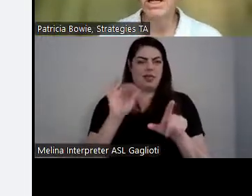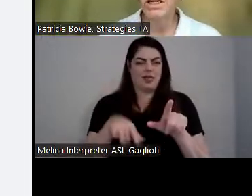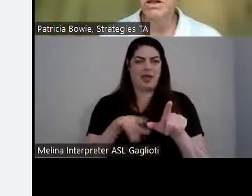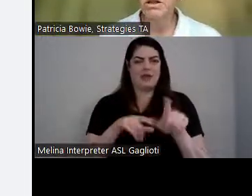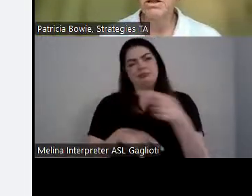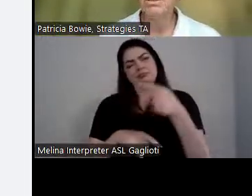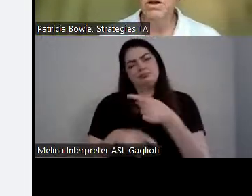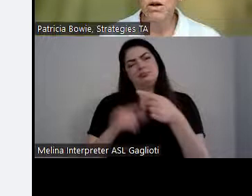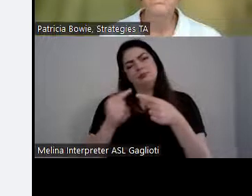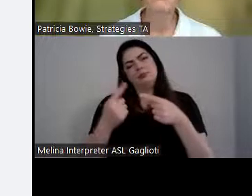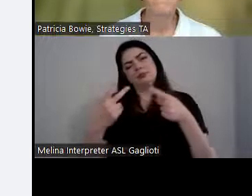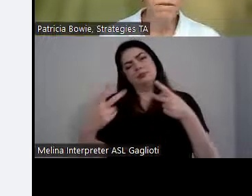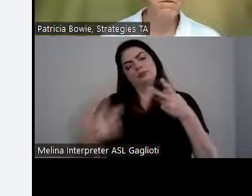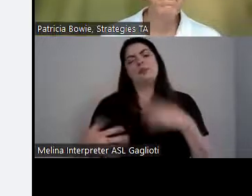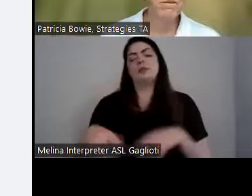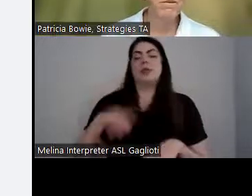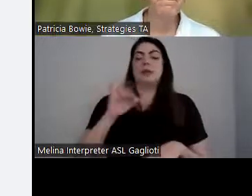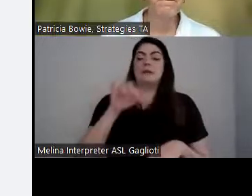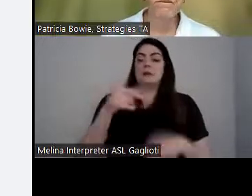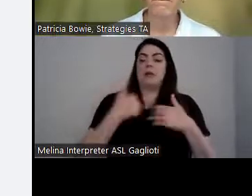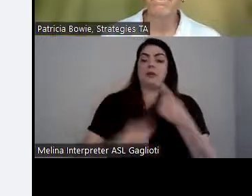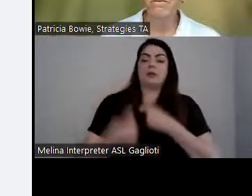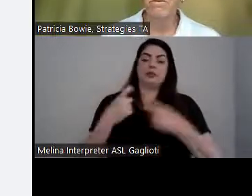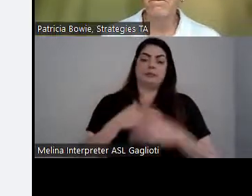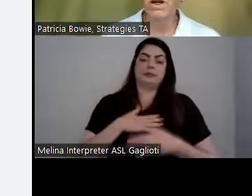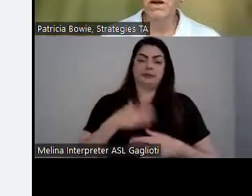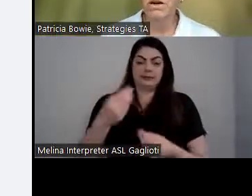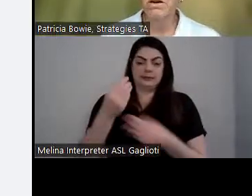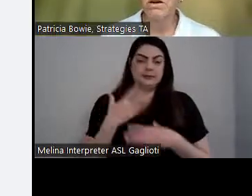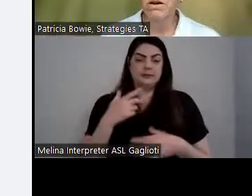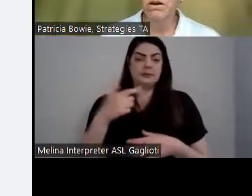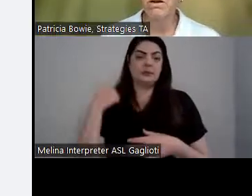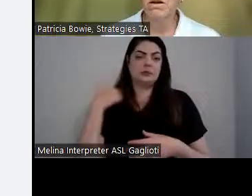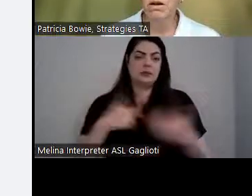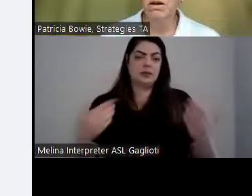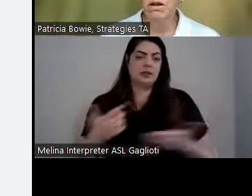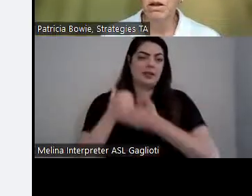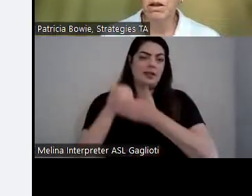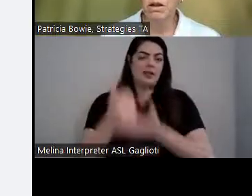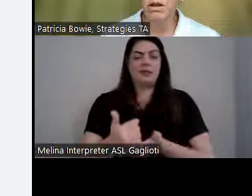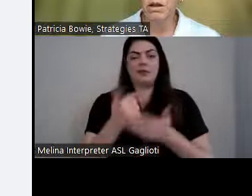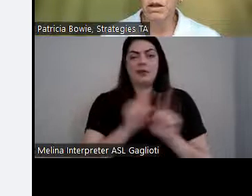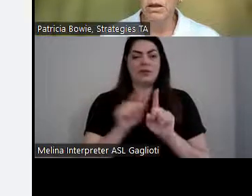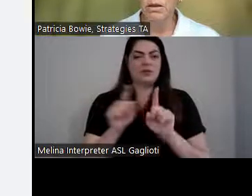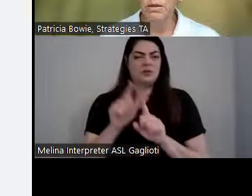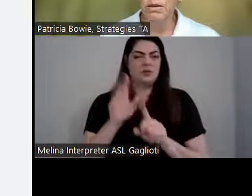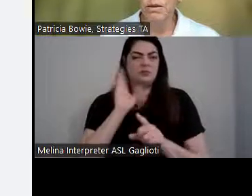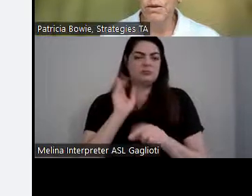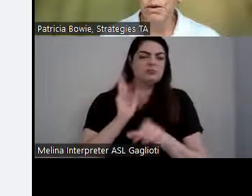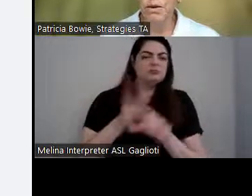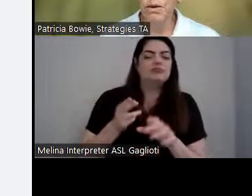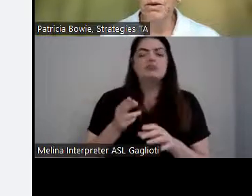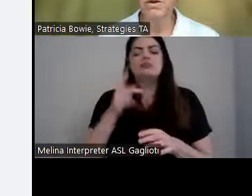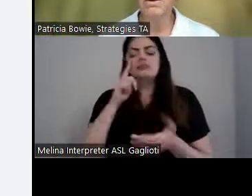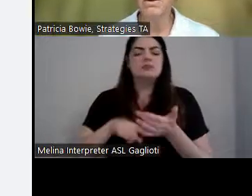And again, if you have questions, please let us know. We are here to help you. We'll also just pop into the rooms to make sure everyone